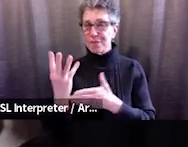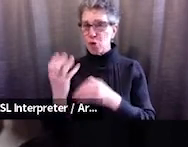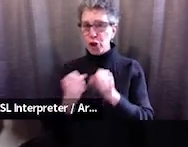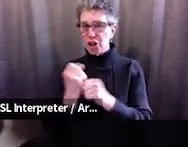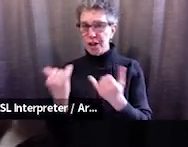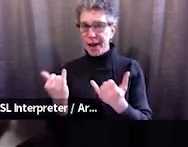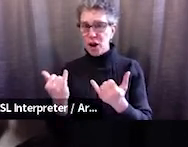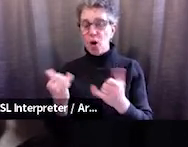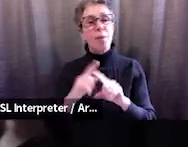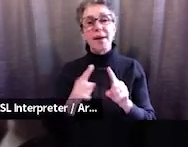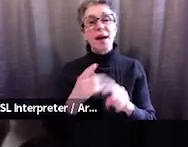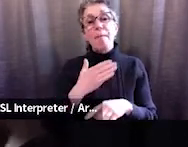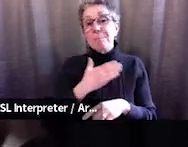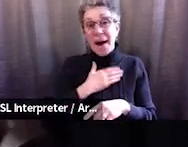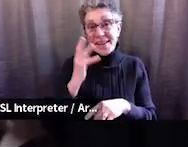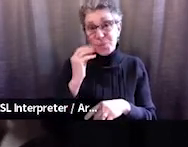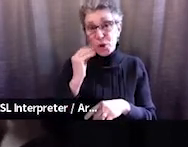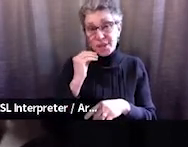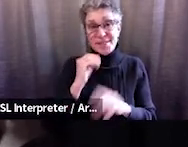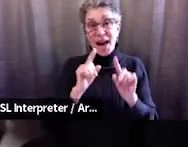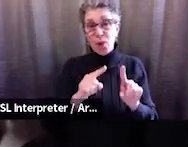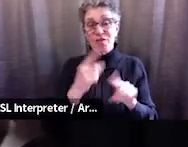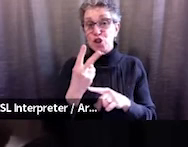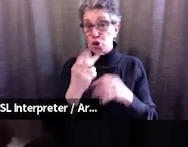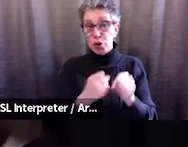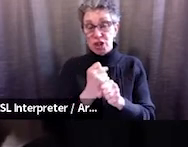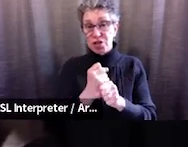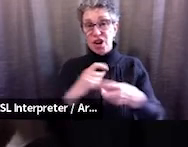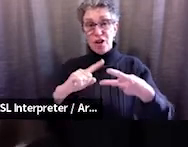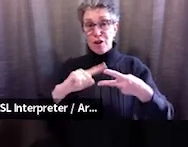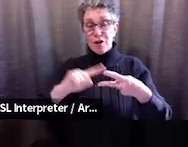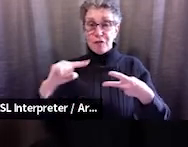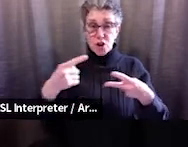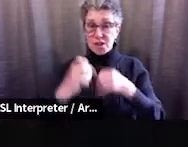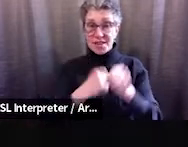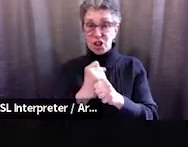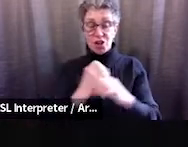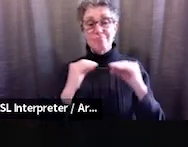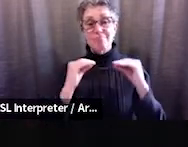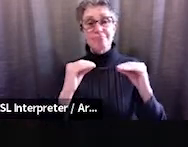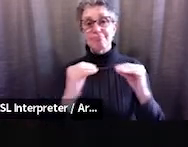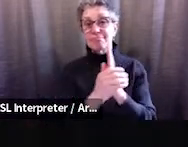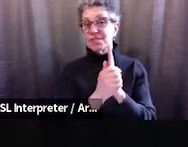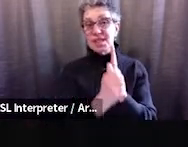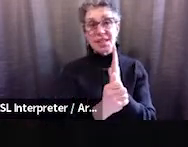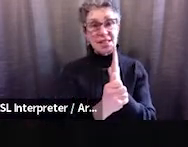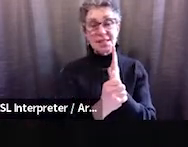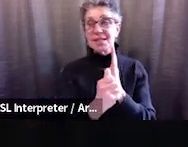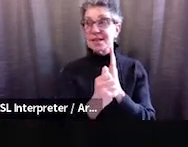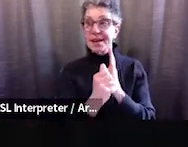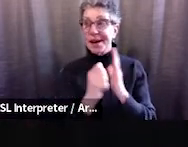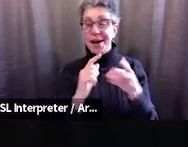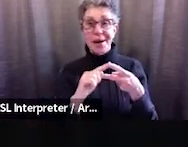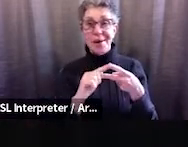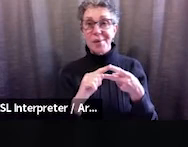now. I did the first two. In the first year, they prepare you. They teach you skills and about what you